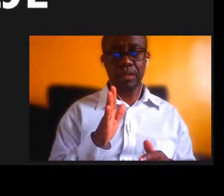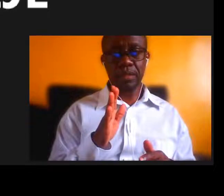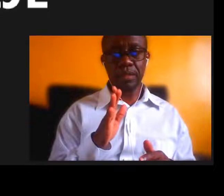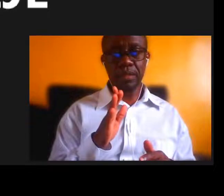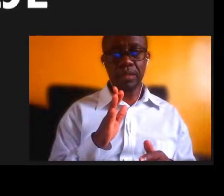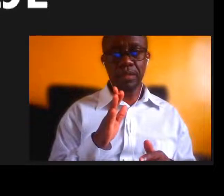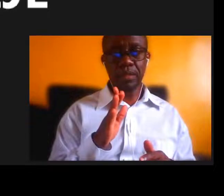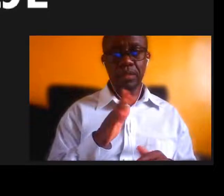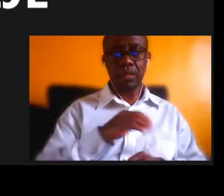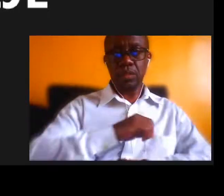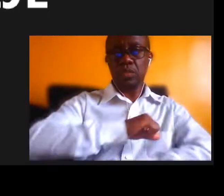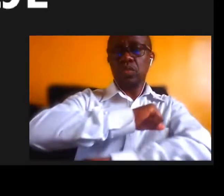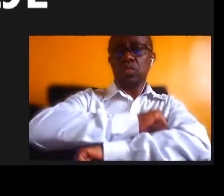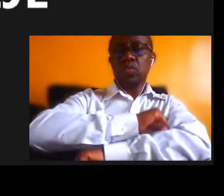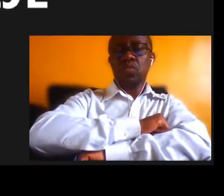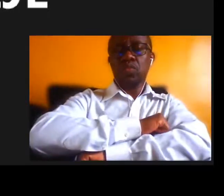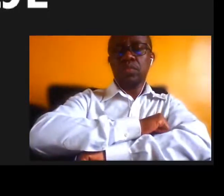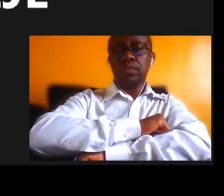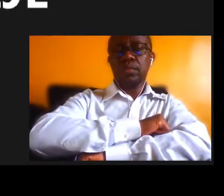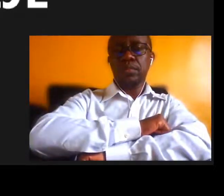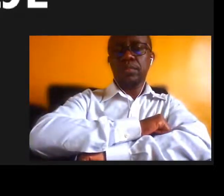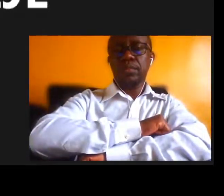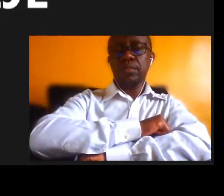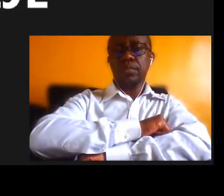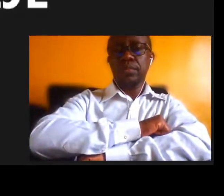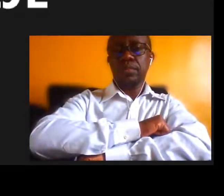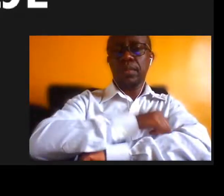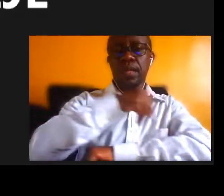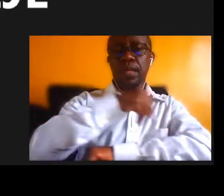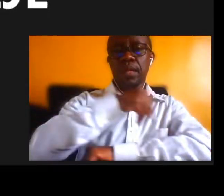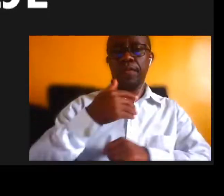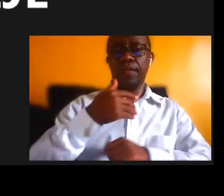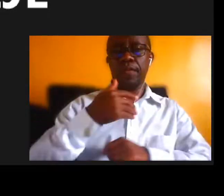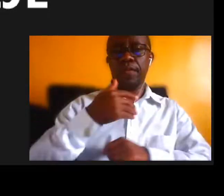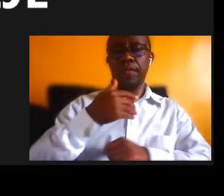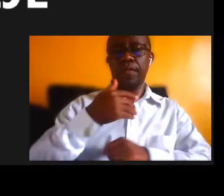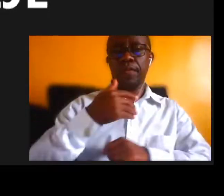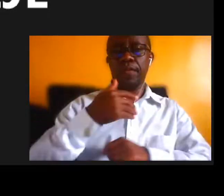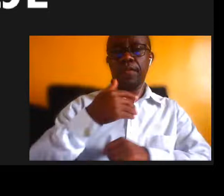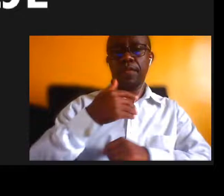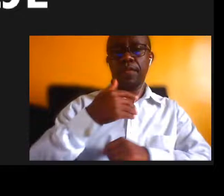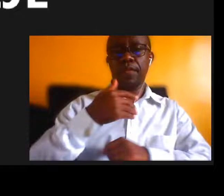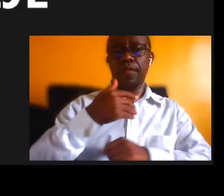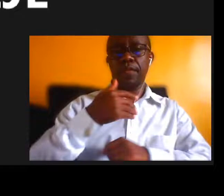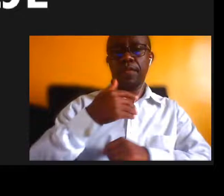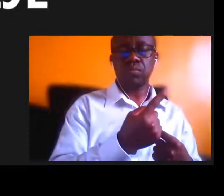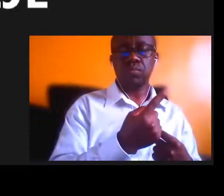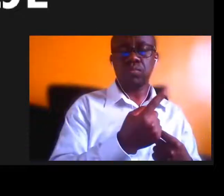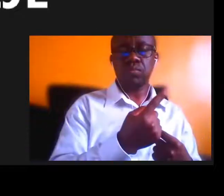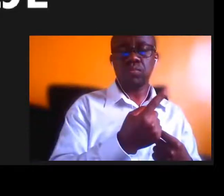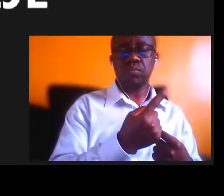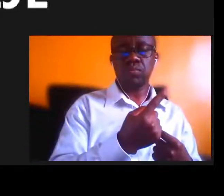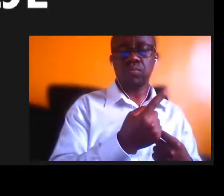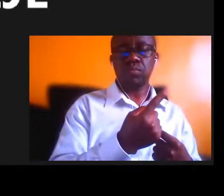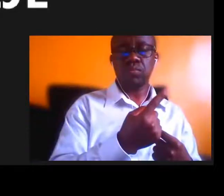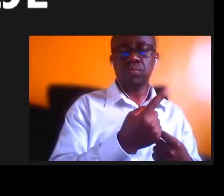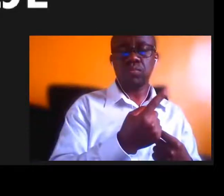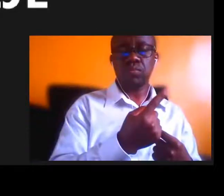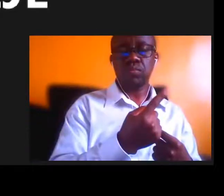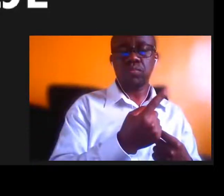in schools, we have some issues in schools. We have teachers who are